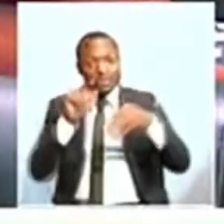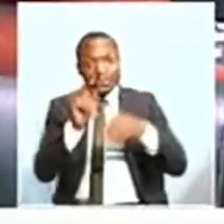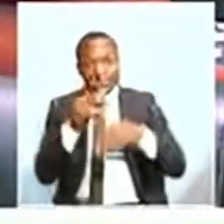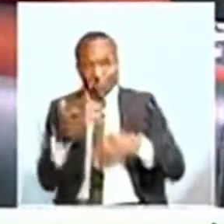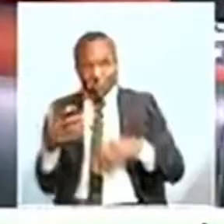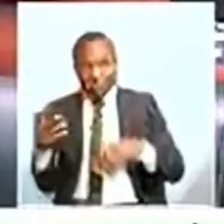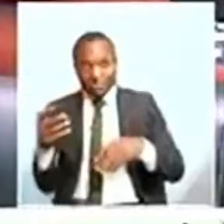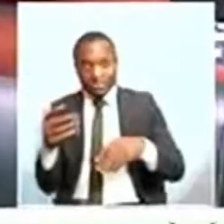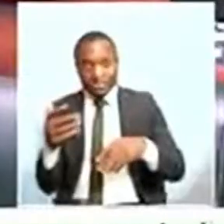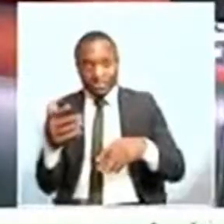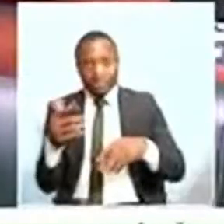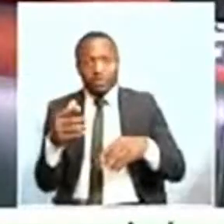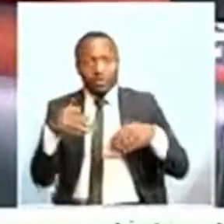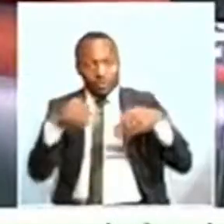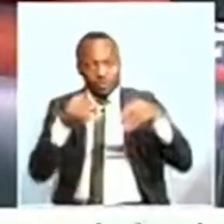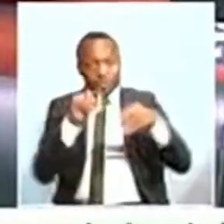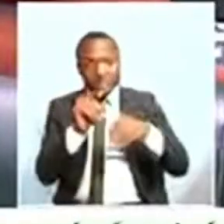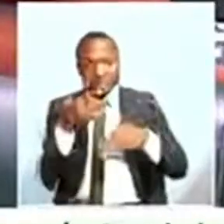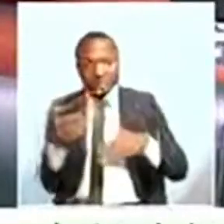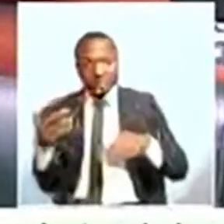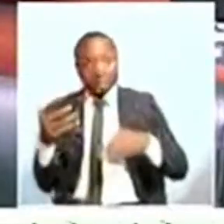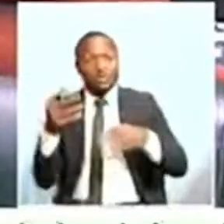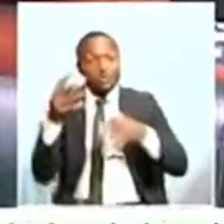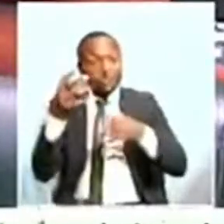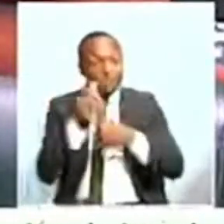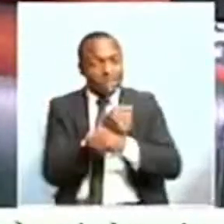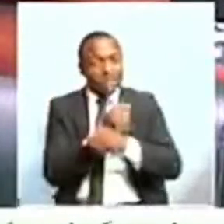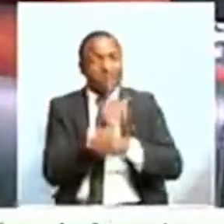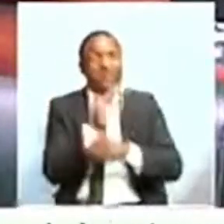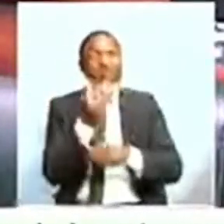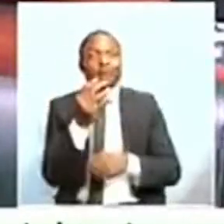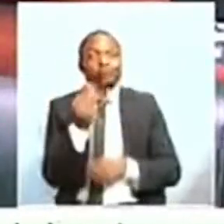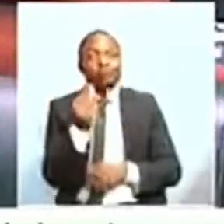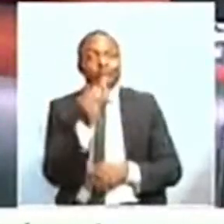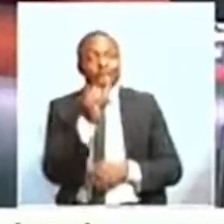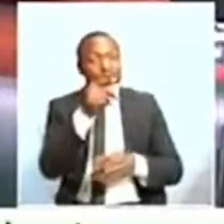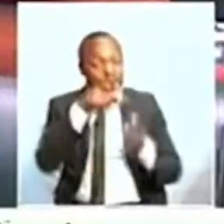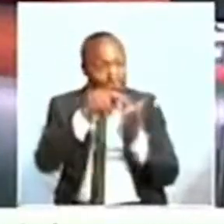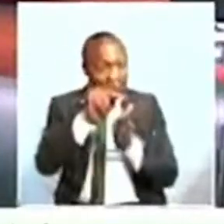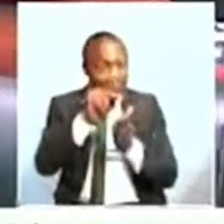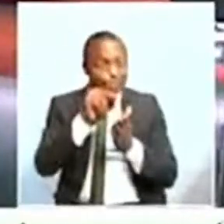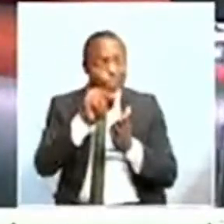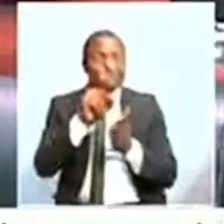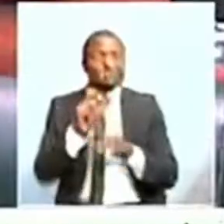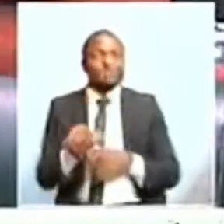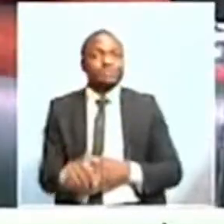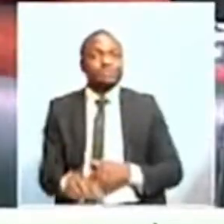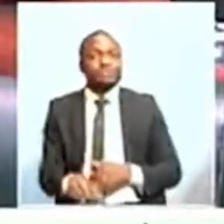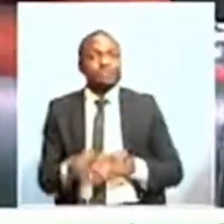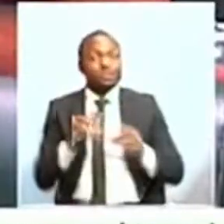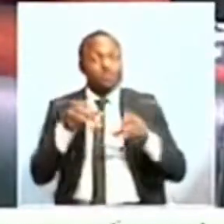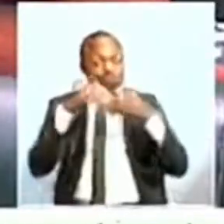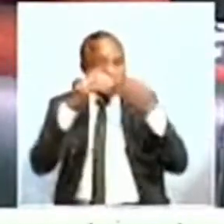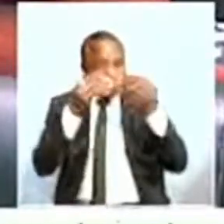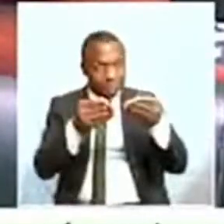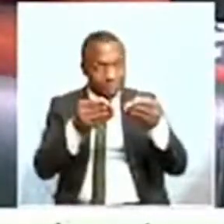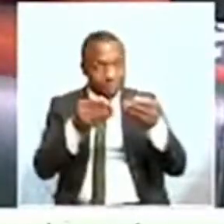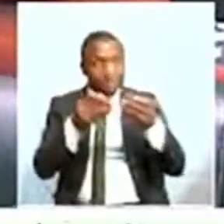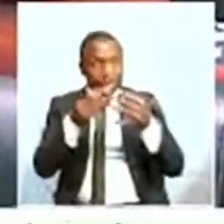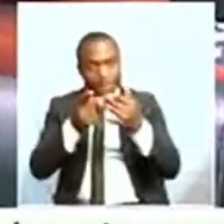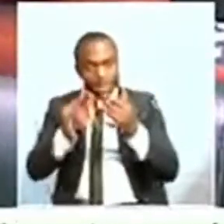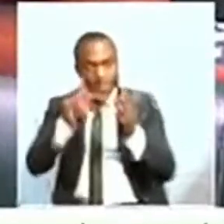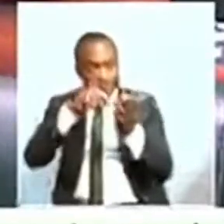you just get back the exact amount which you paid, which was given as an advance